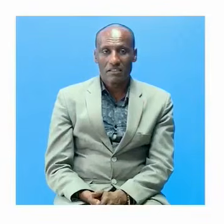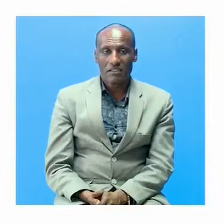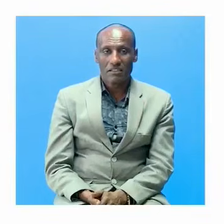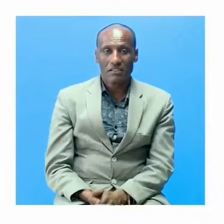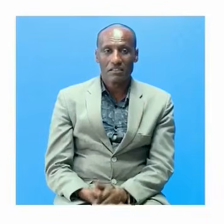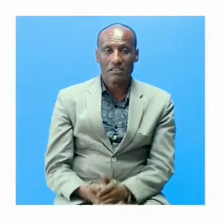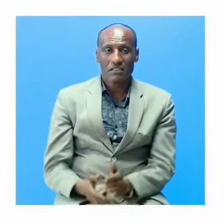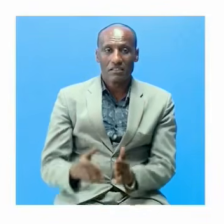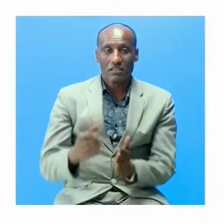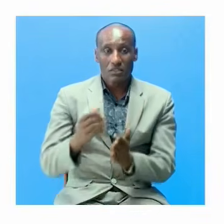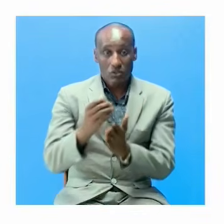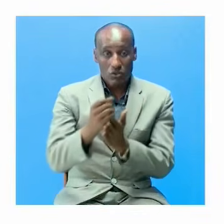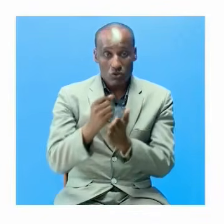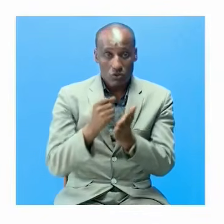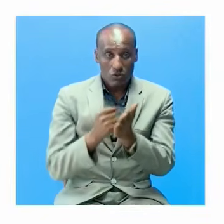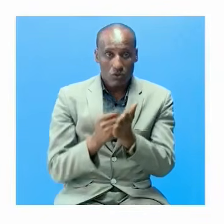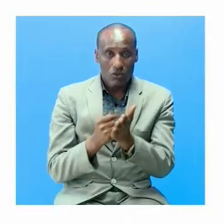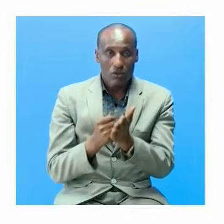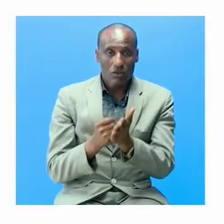rain.